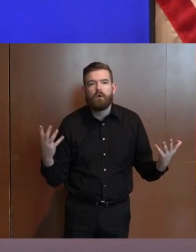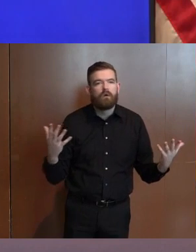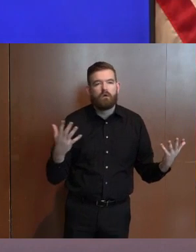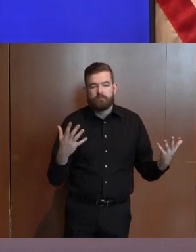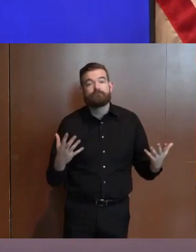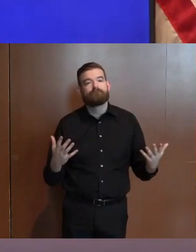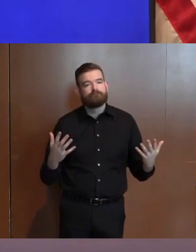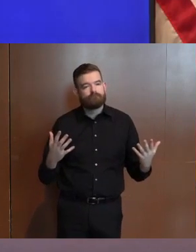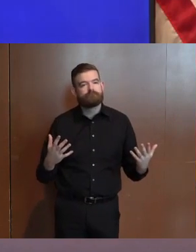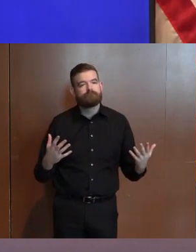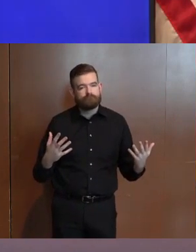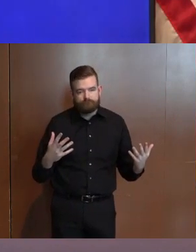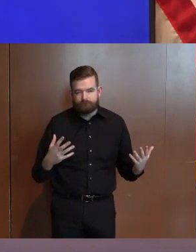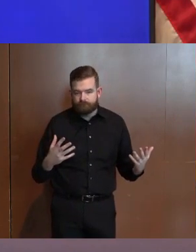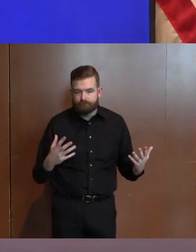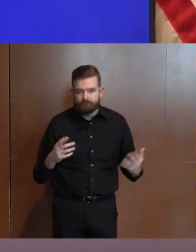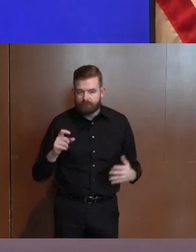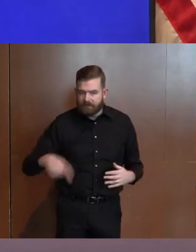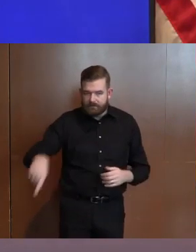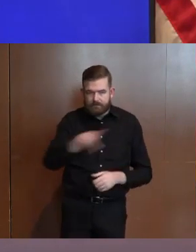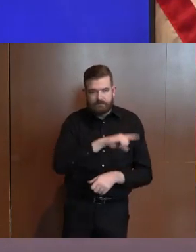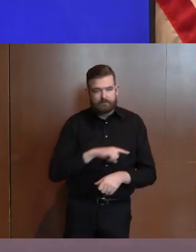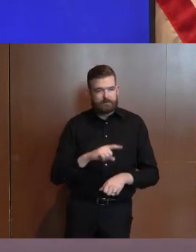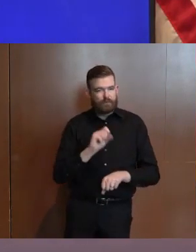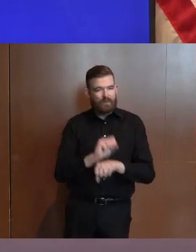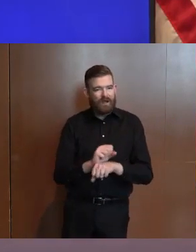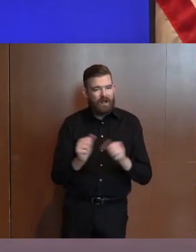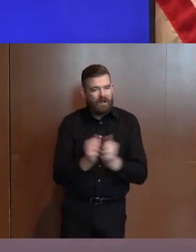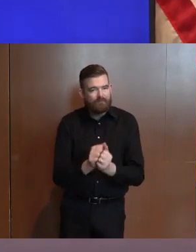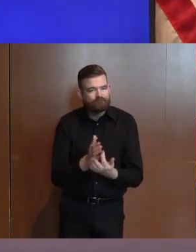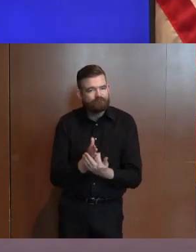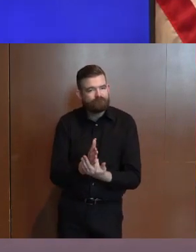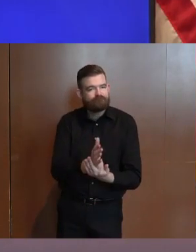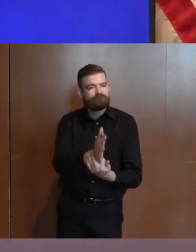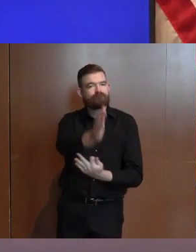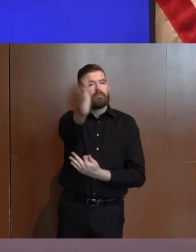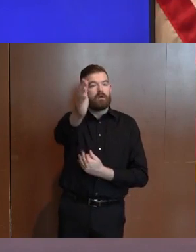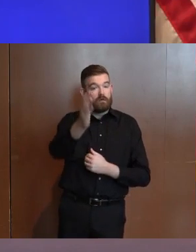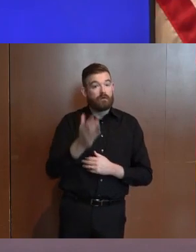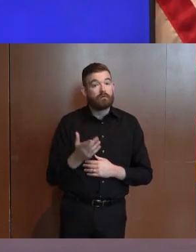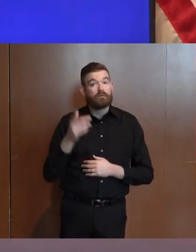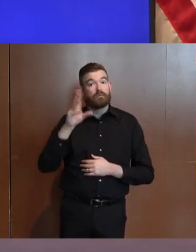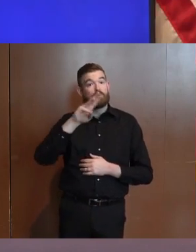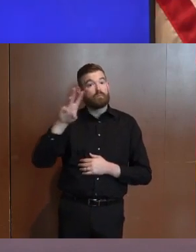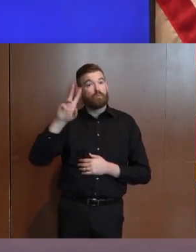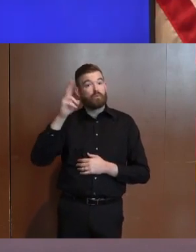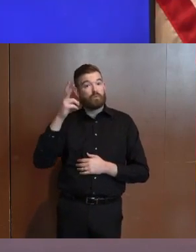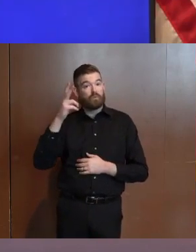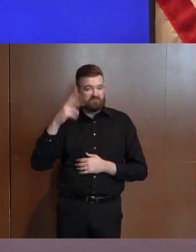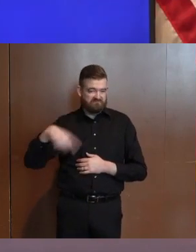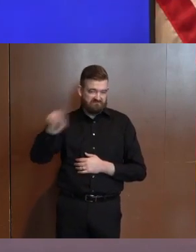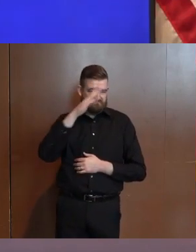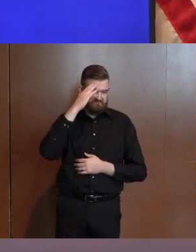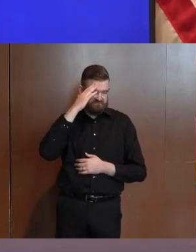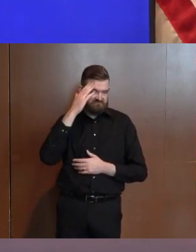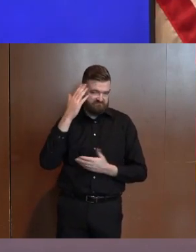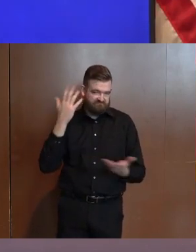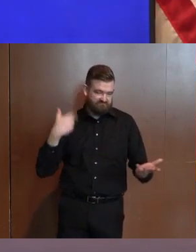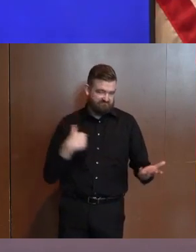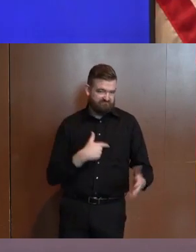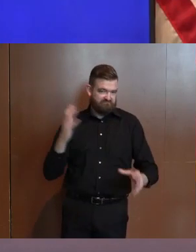got through that period. Now, we all know where that ended, right? We won. Churchill, I think, went down as